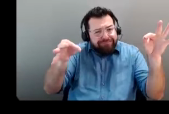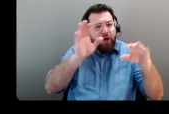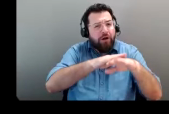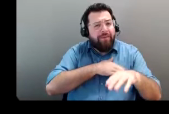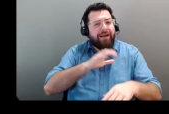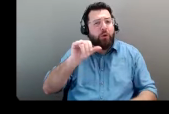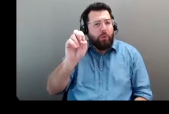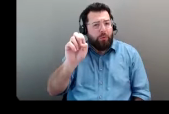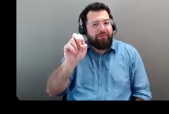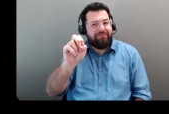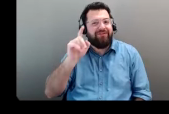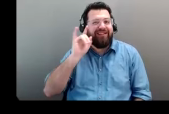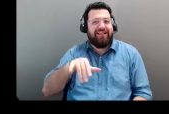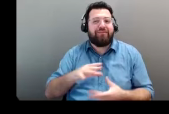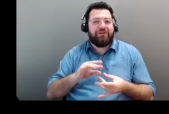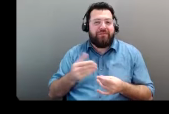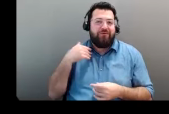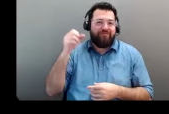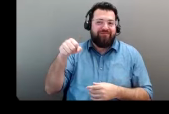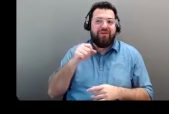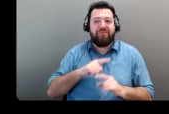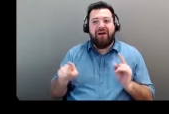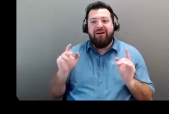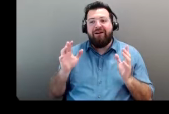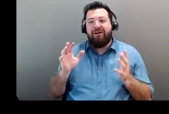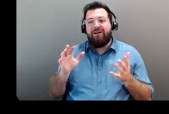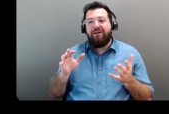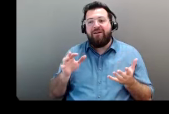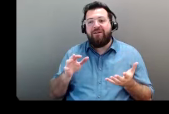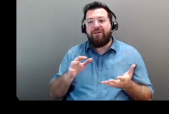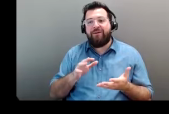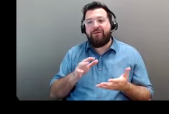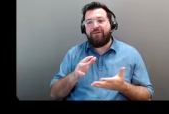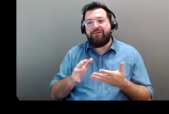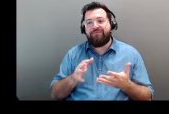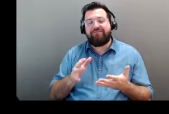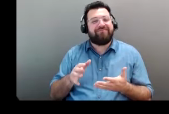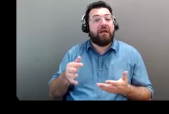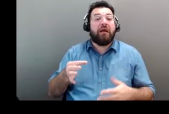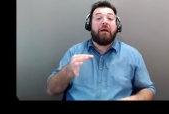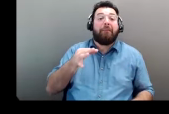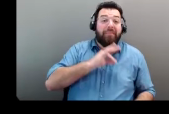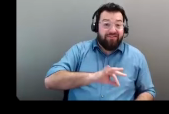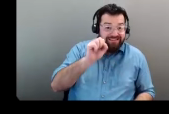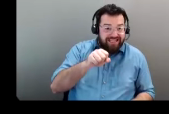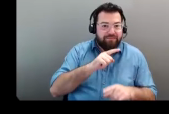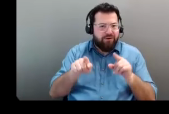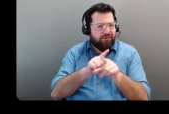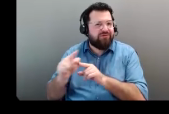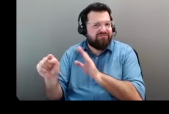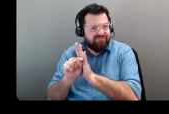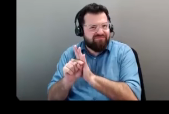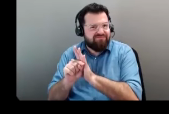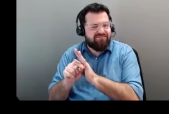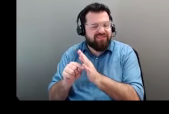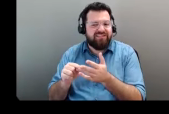about, but yes, like, um, there's, there's benefits and drawbacks to AI as we talked